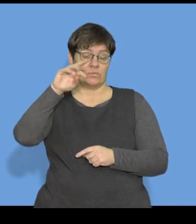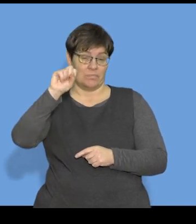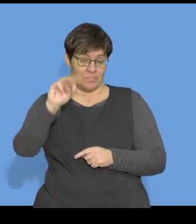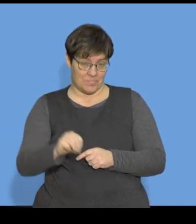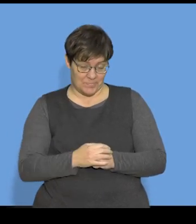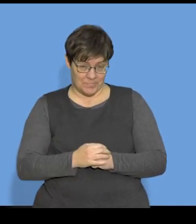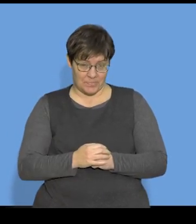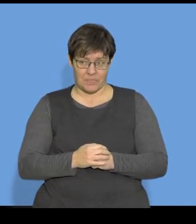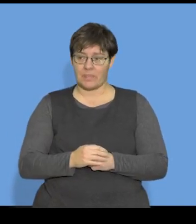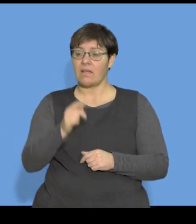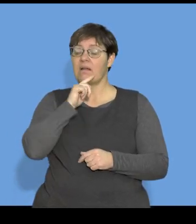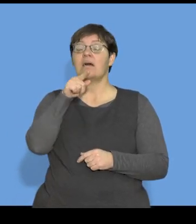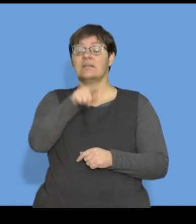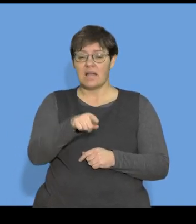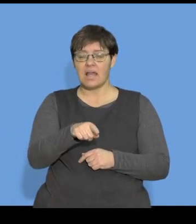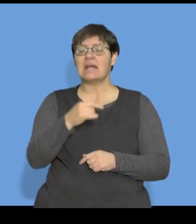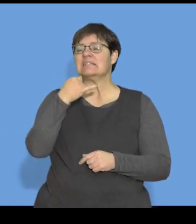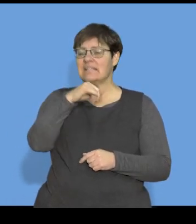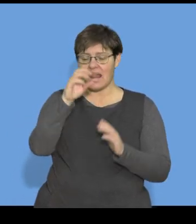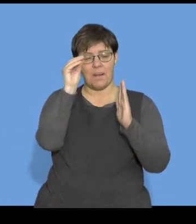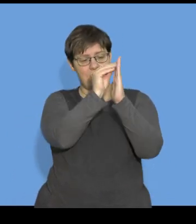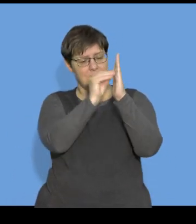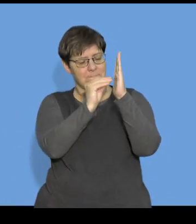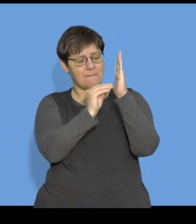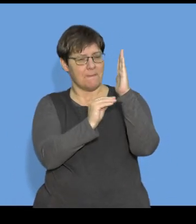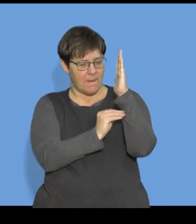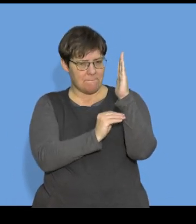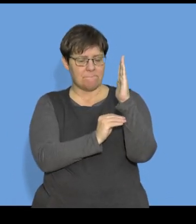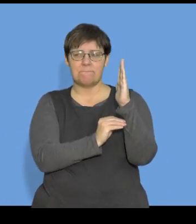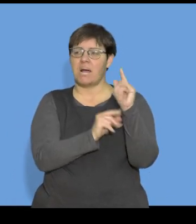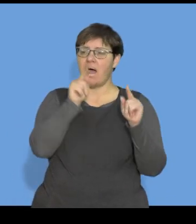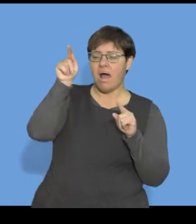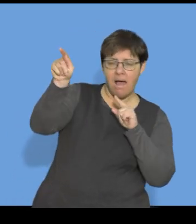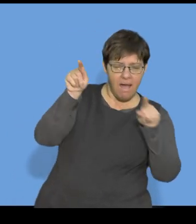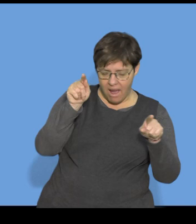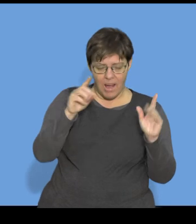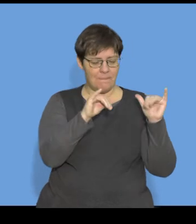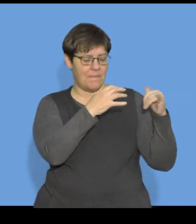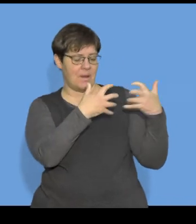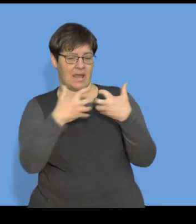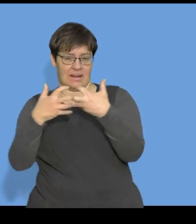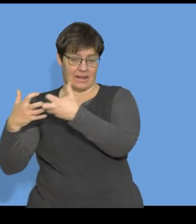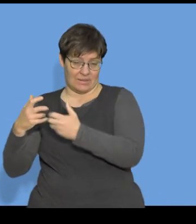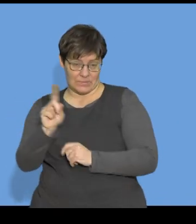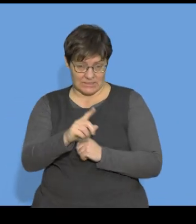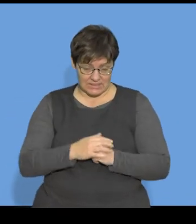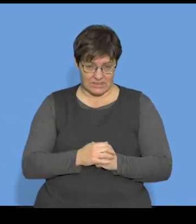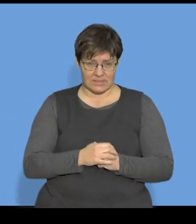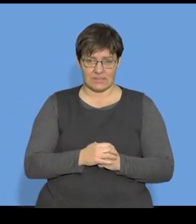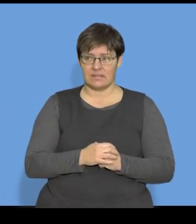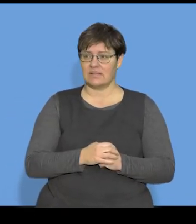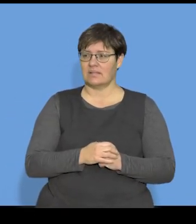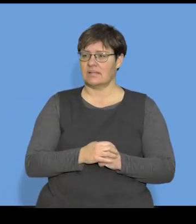question. It says we're still writing down letters and name of the parts there. We've got